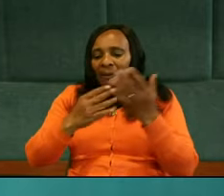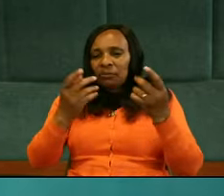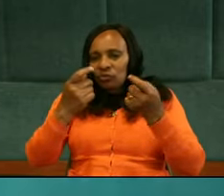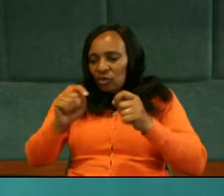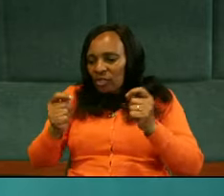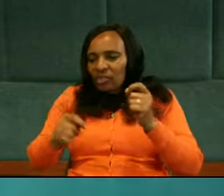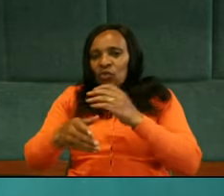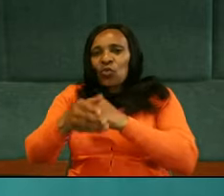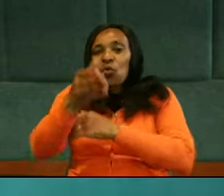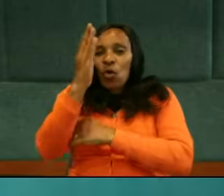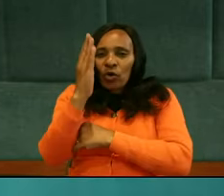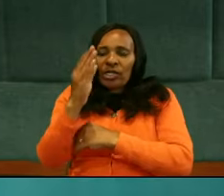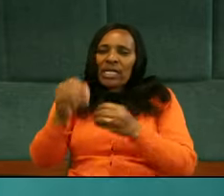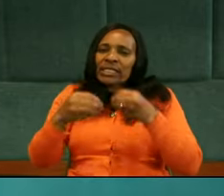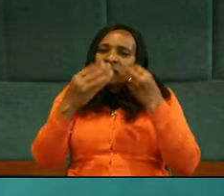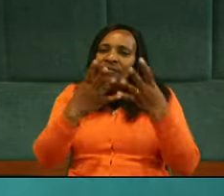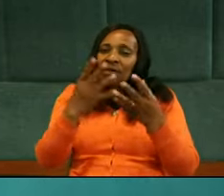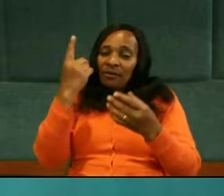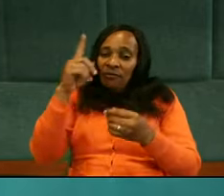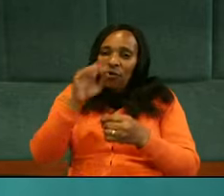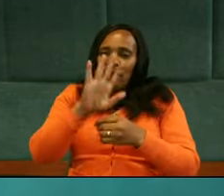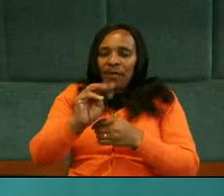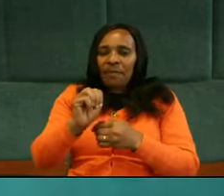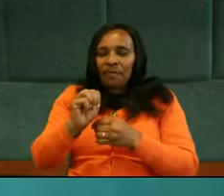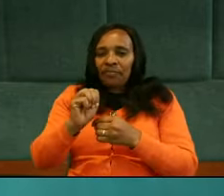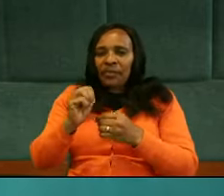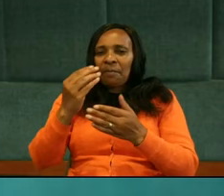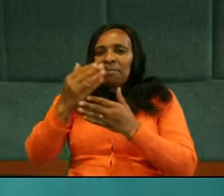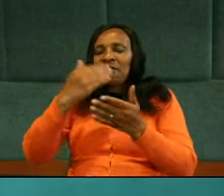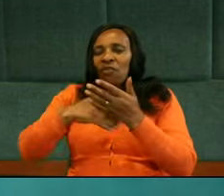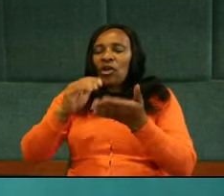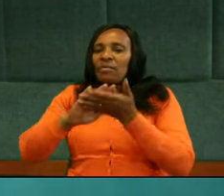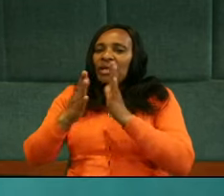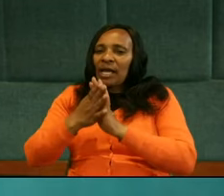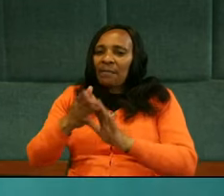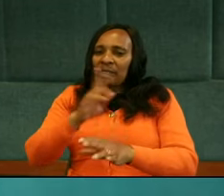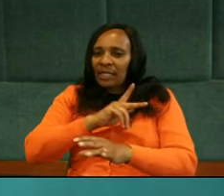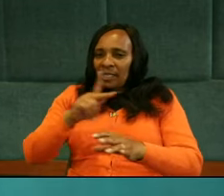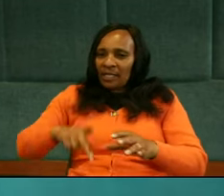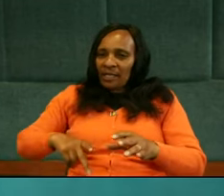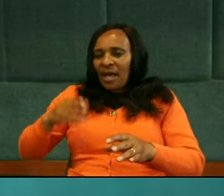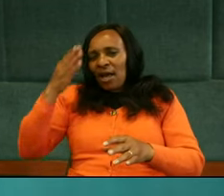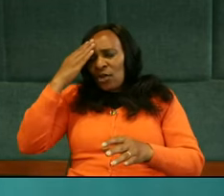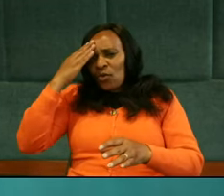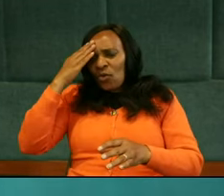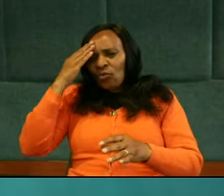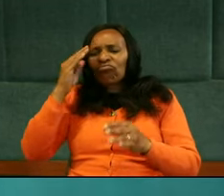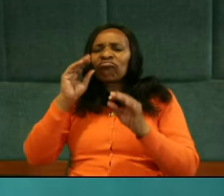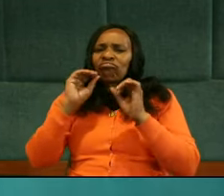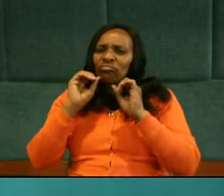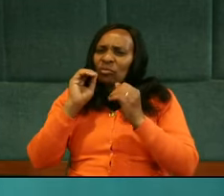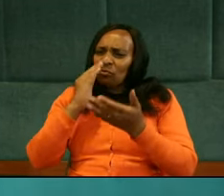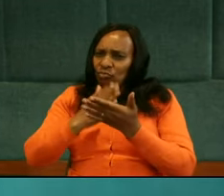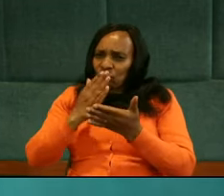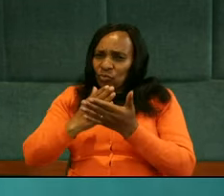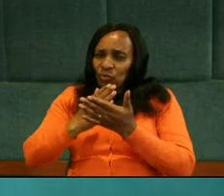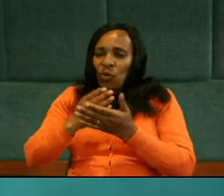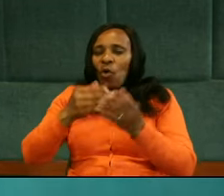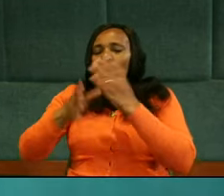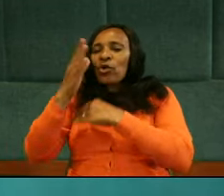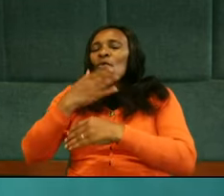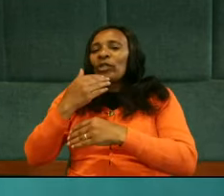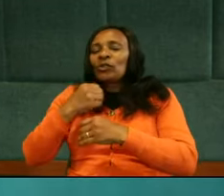God had put in place or that were there before he could become king. I know definitely also God needs to work with